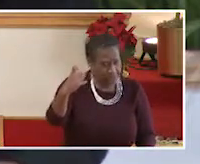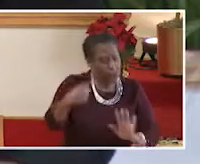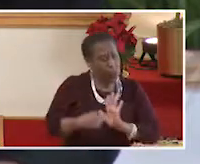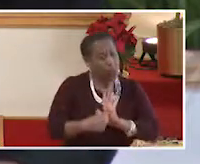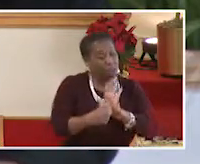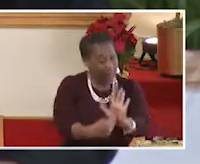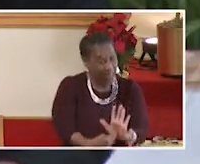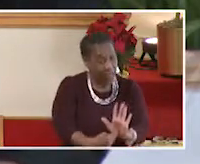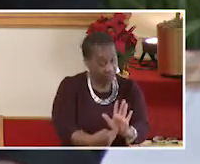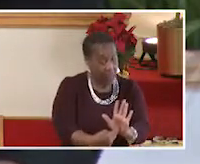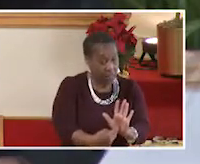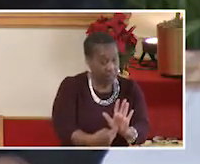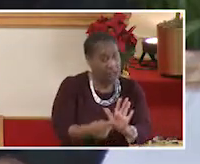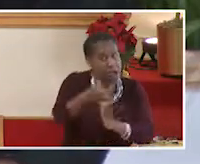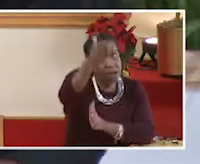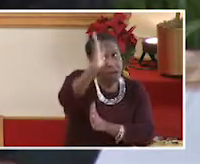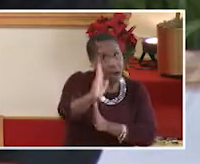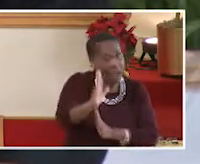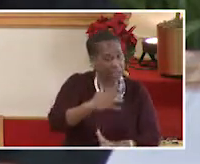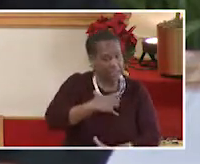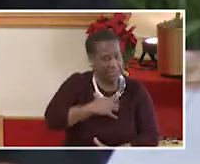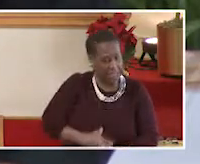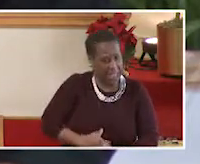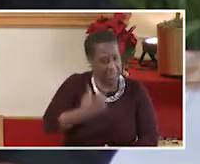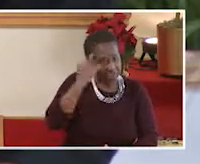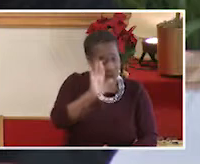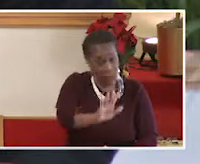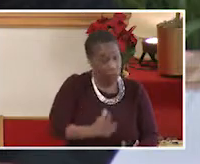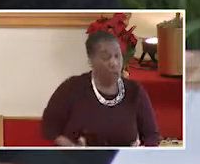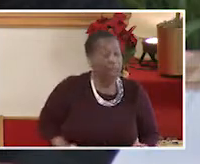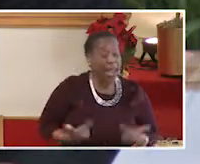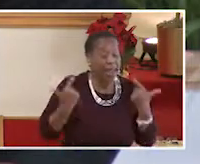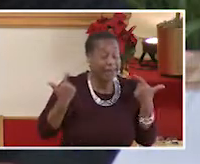reveal God's desire for your life?